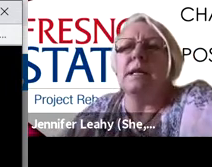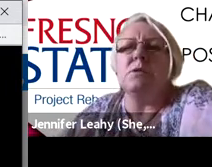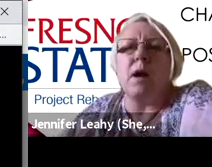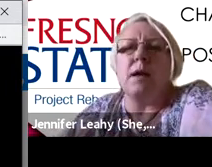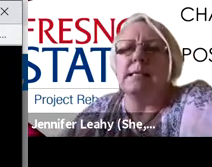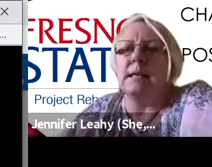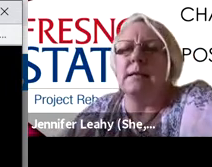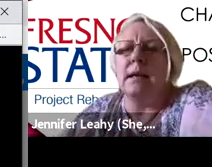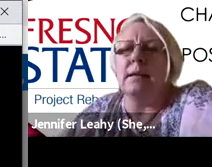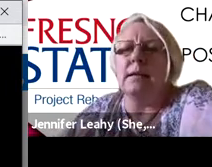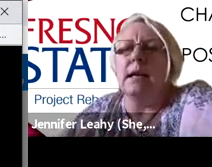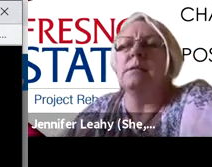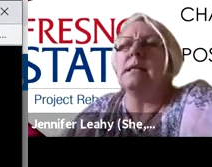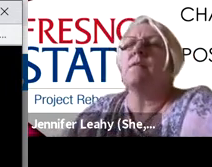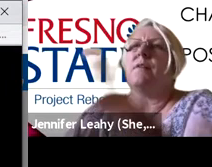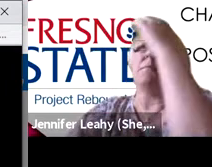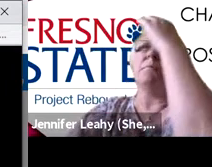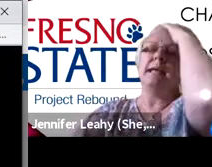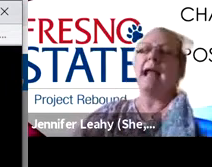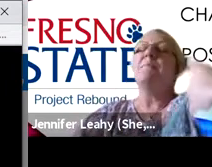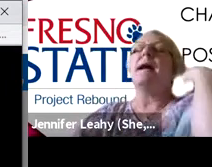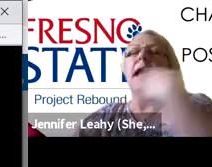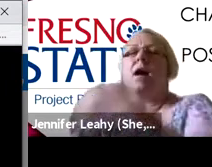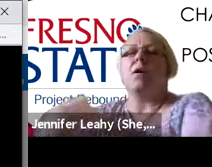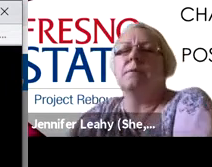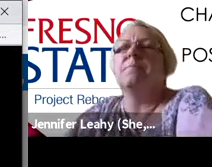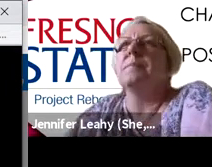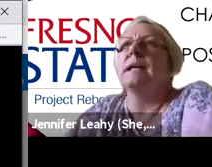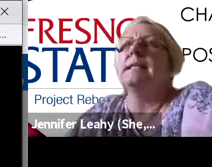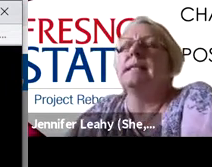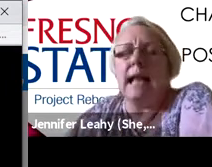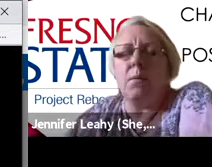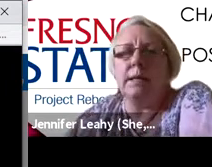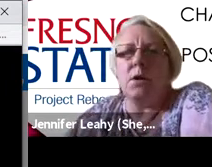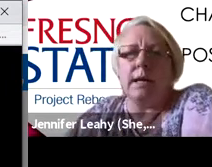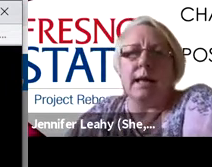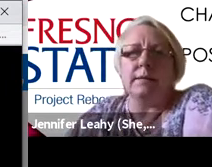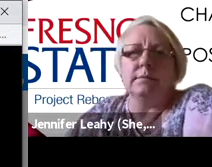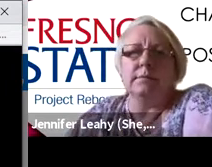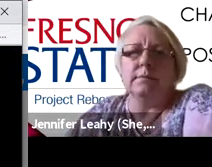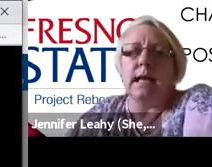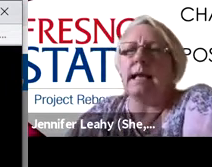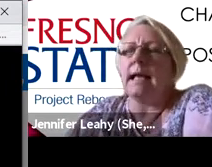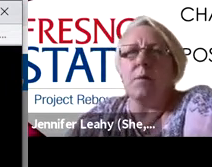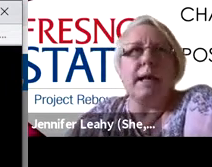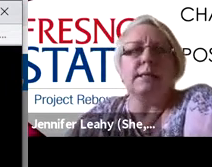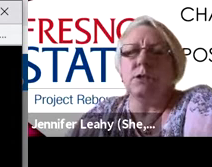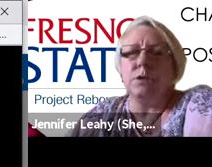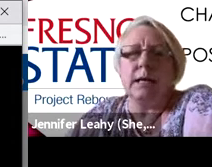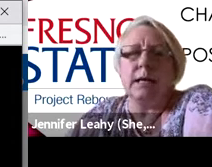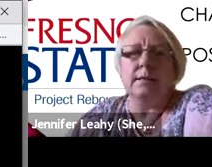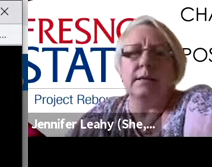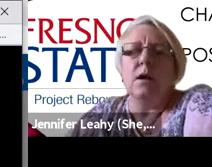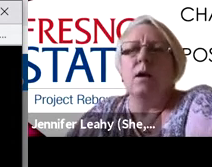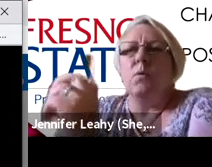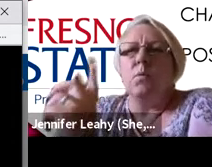to when he was processing in. He was terrified, but when he came back out, he said, "I can't wait to go again. I can't wait to